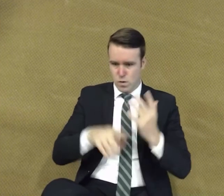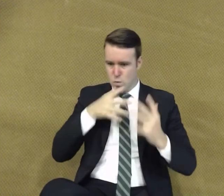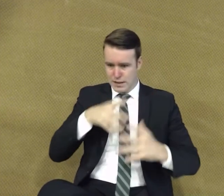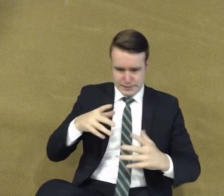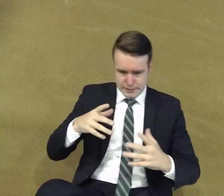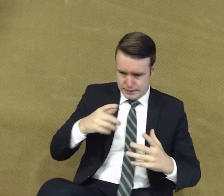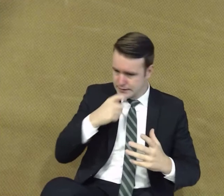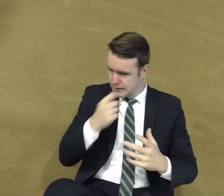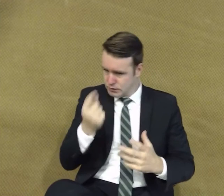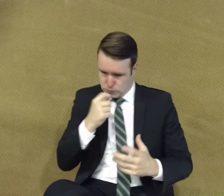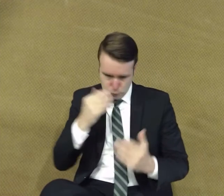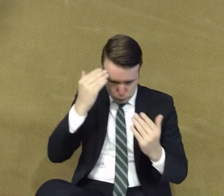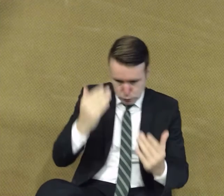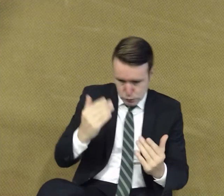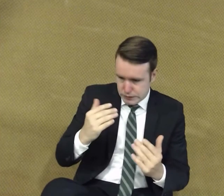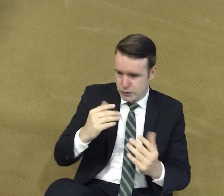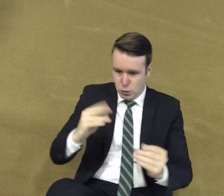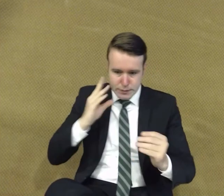And therefore, there's